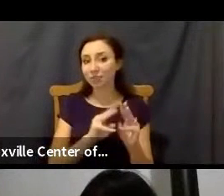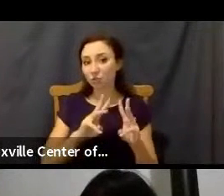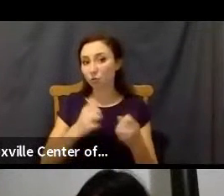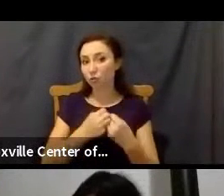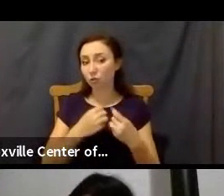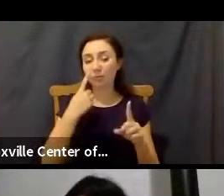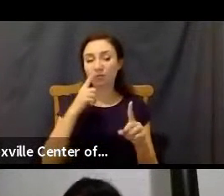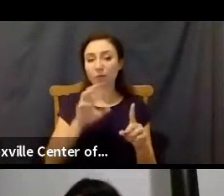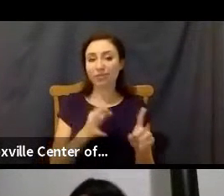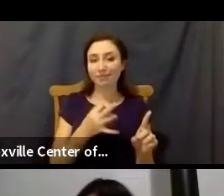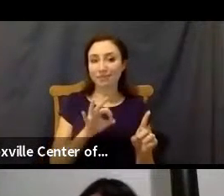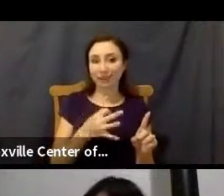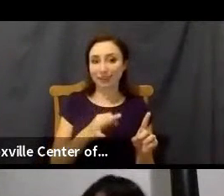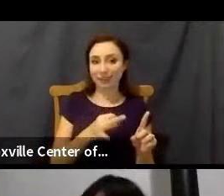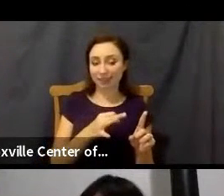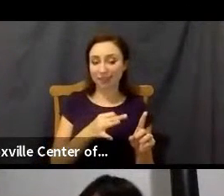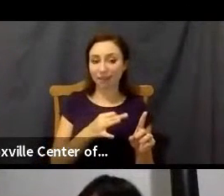and